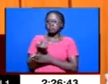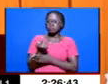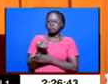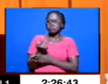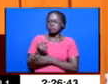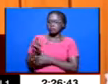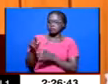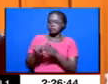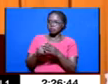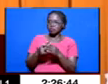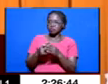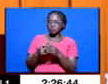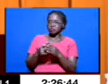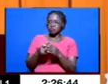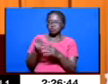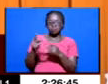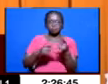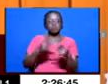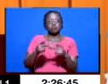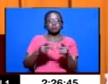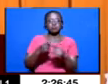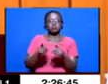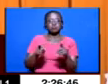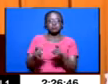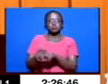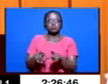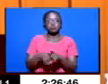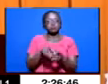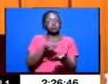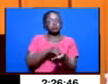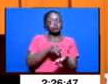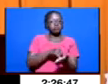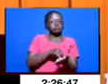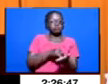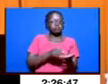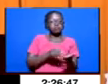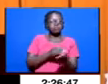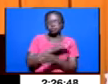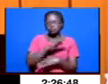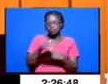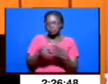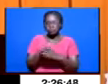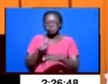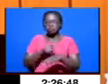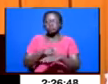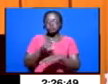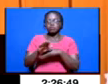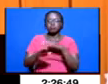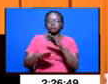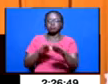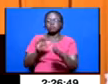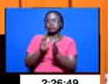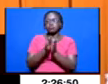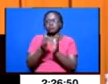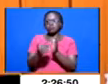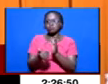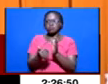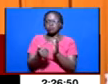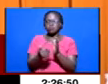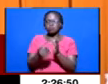start the process, but he was also involved throughout, and all steps taken by others